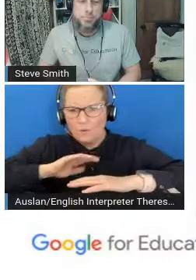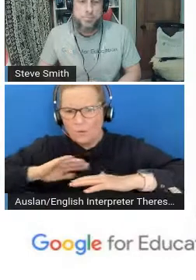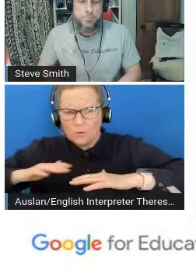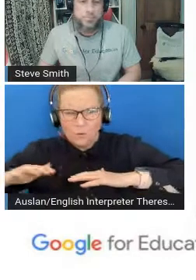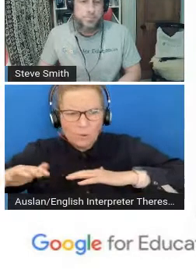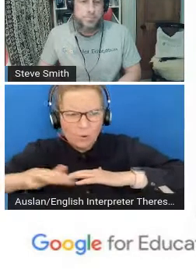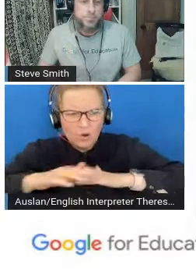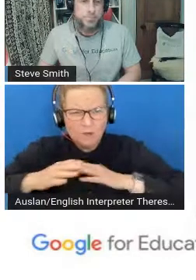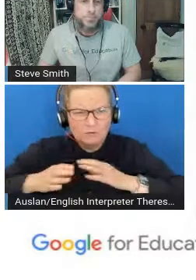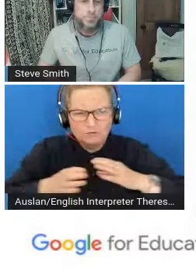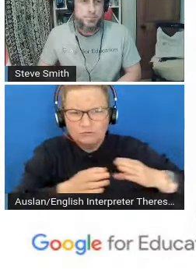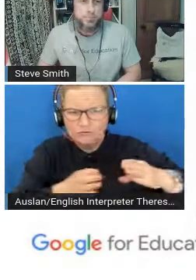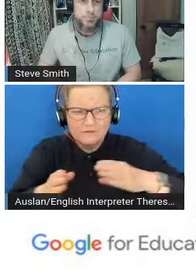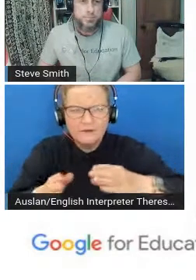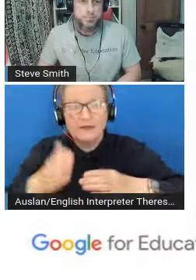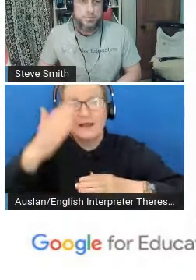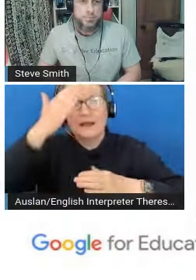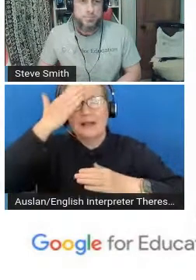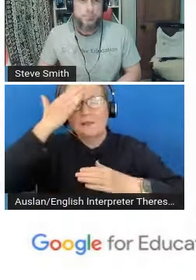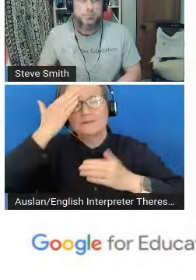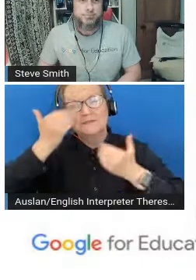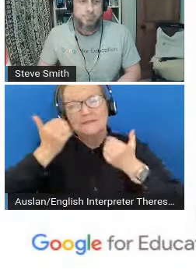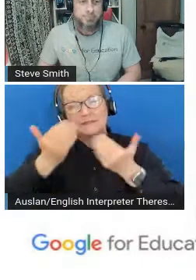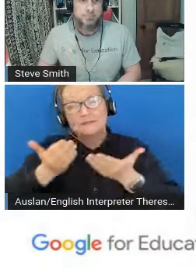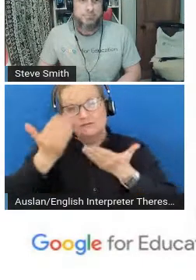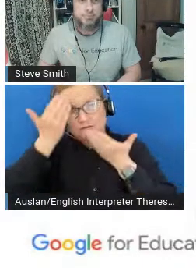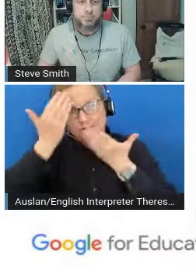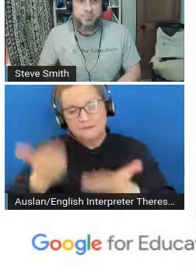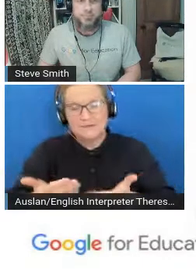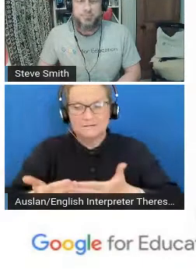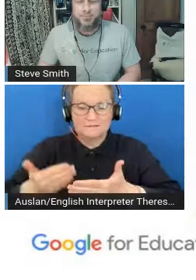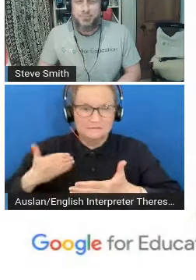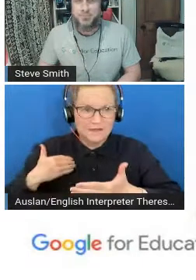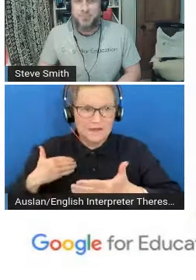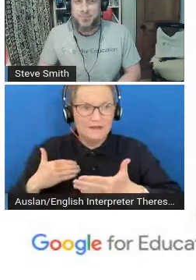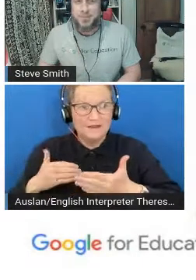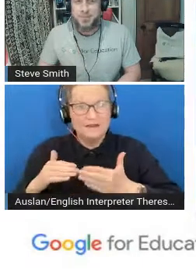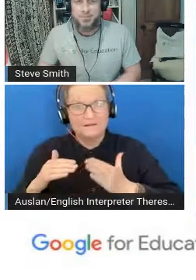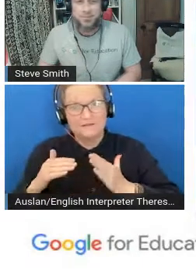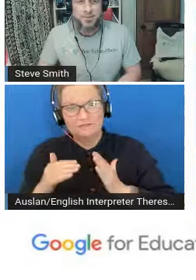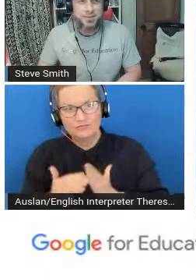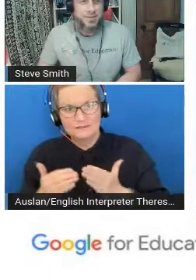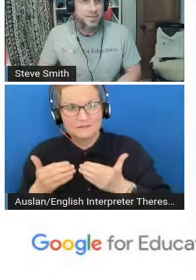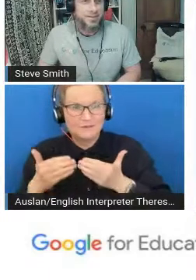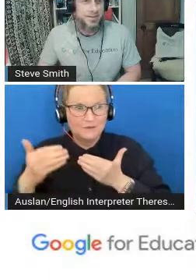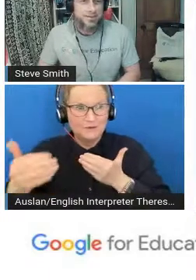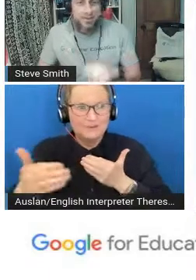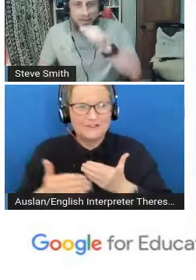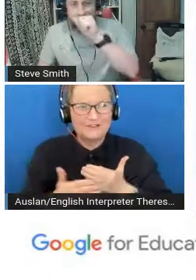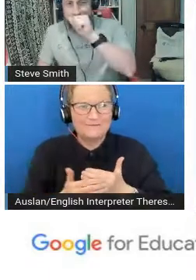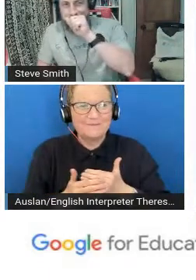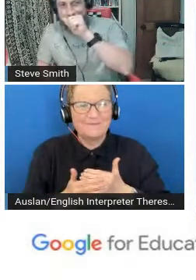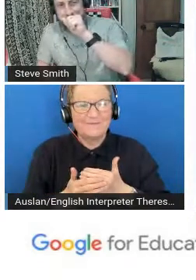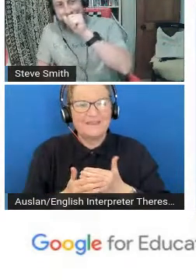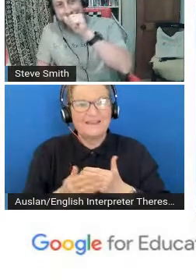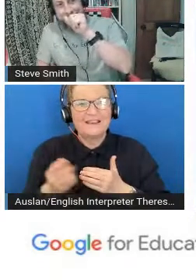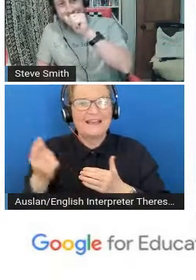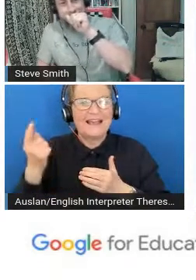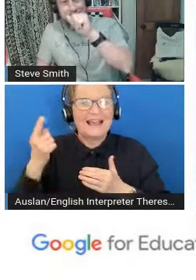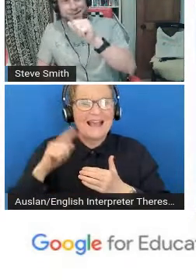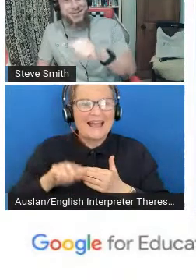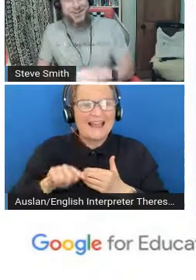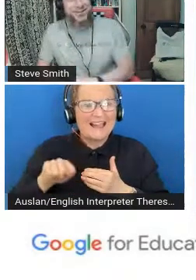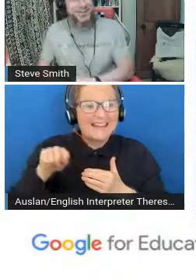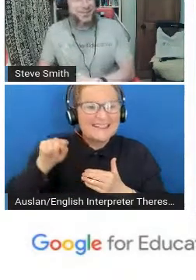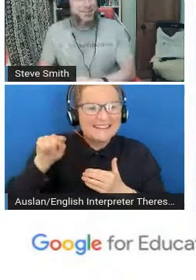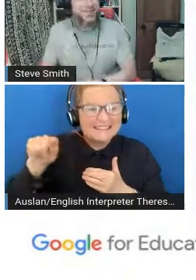to elders past, present, and emerging. And across the ditch. Very nice, thank you. Excuse me, like clearing